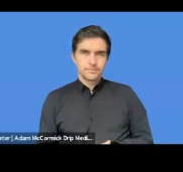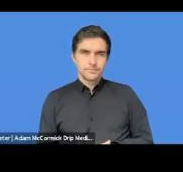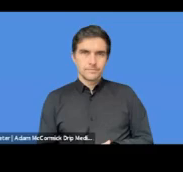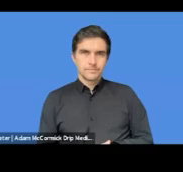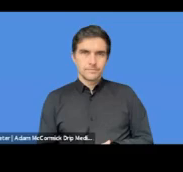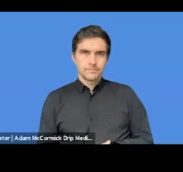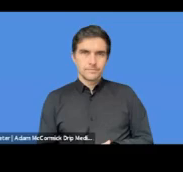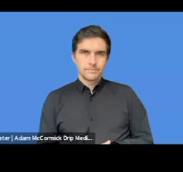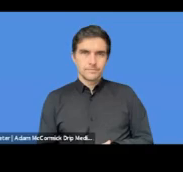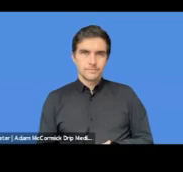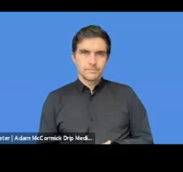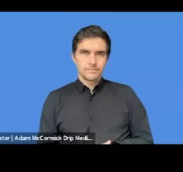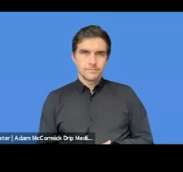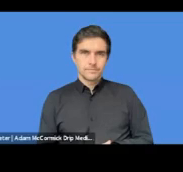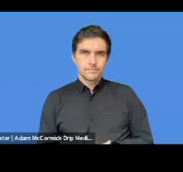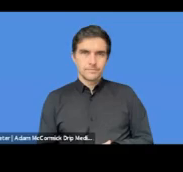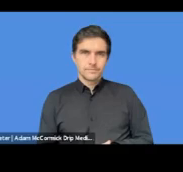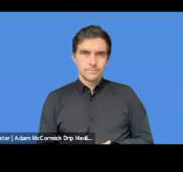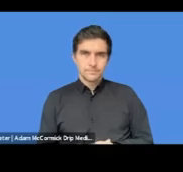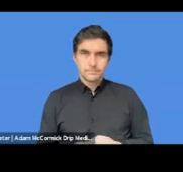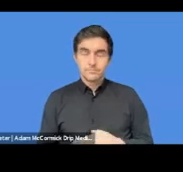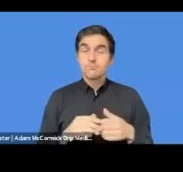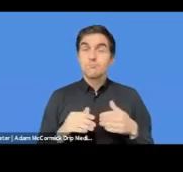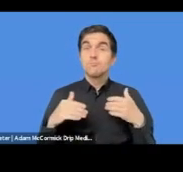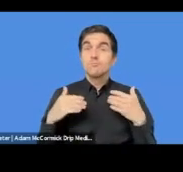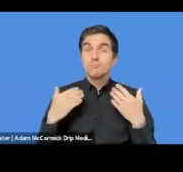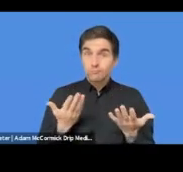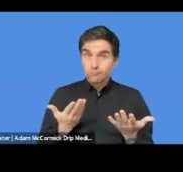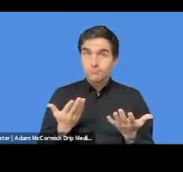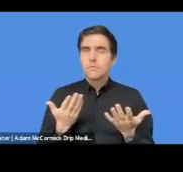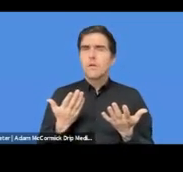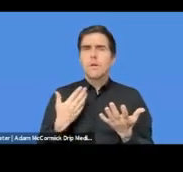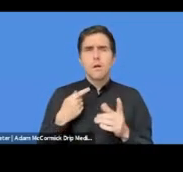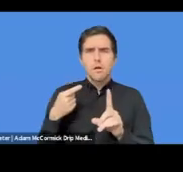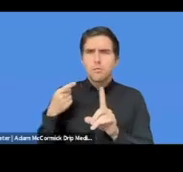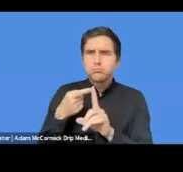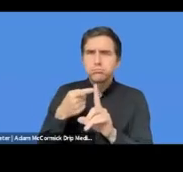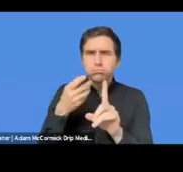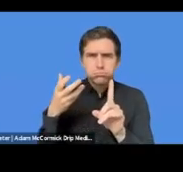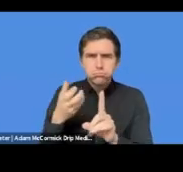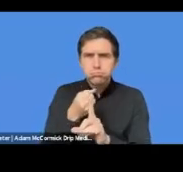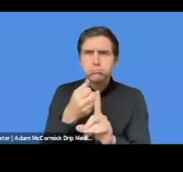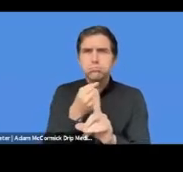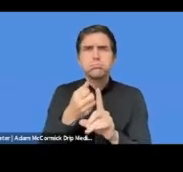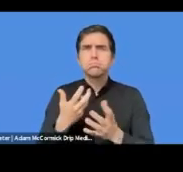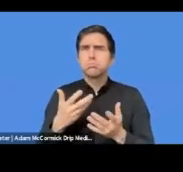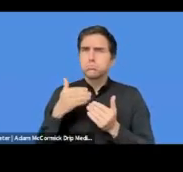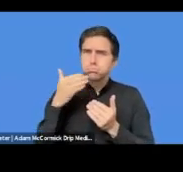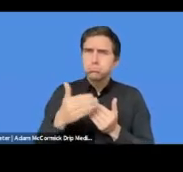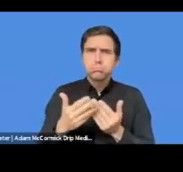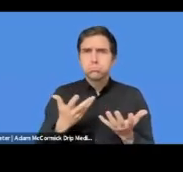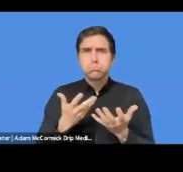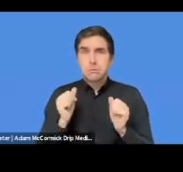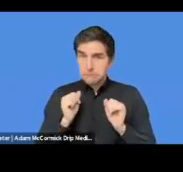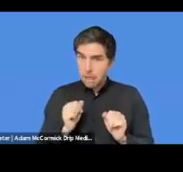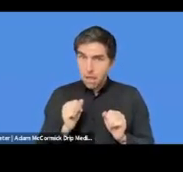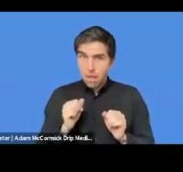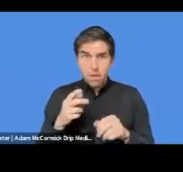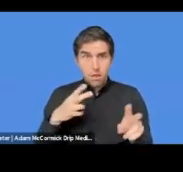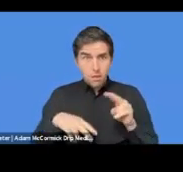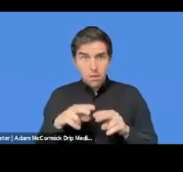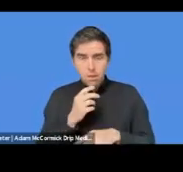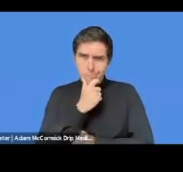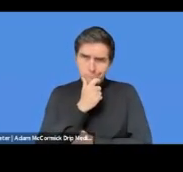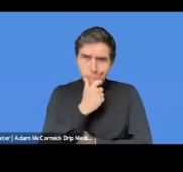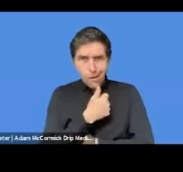Okay, so just to share the outcome areas of transform influence on social protection